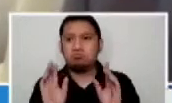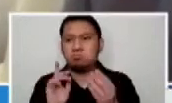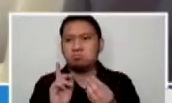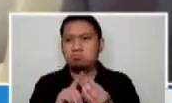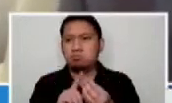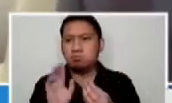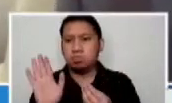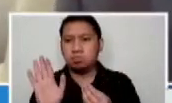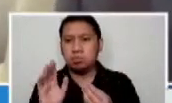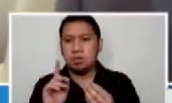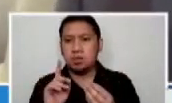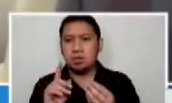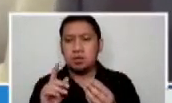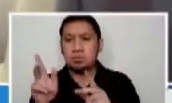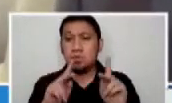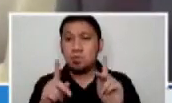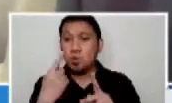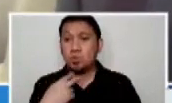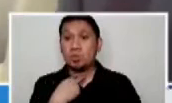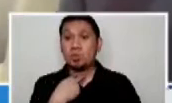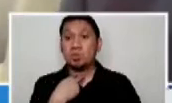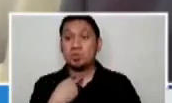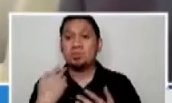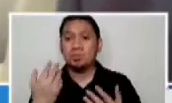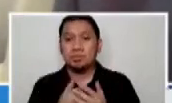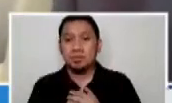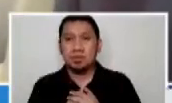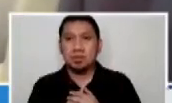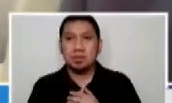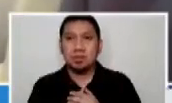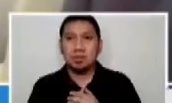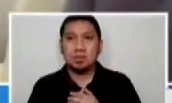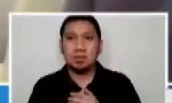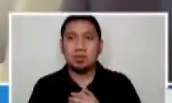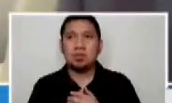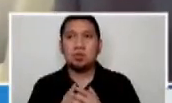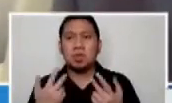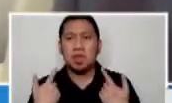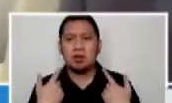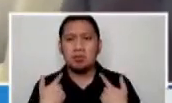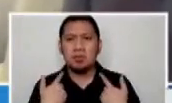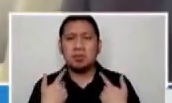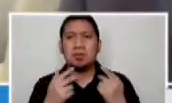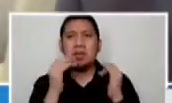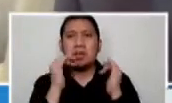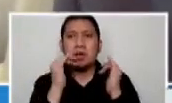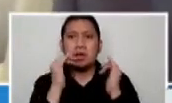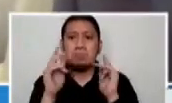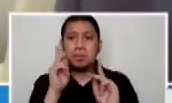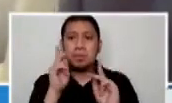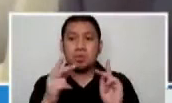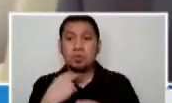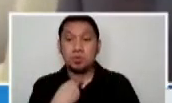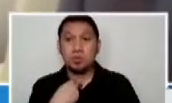to Mindanao. There were also several tabligs. Muslim tabligs who were stranded in